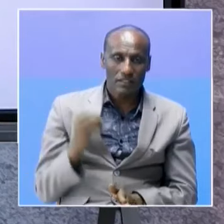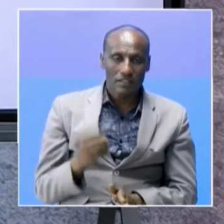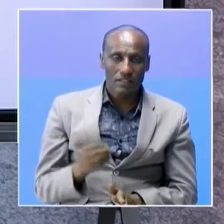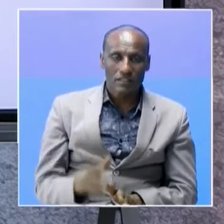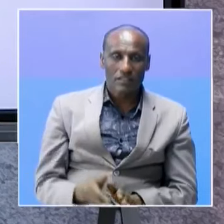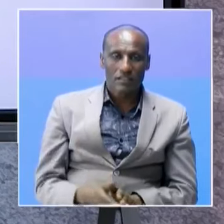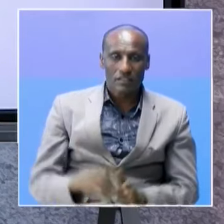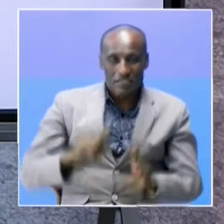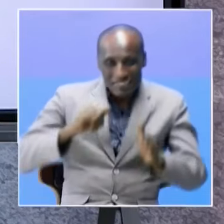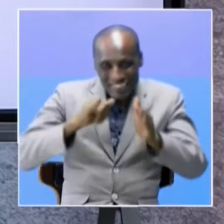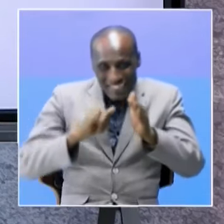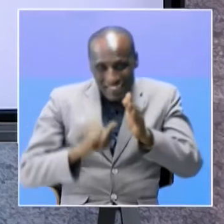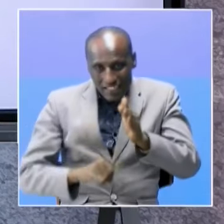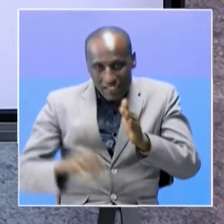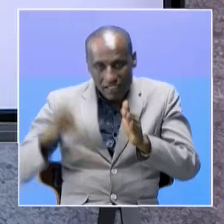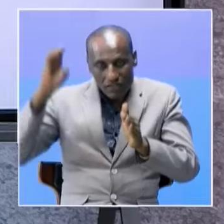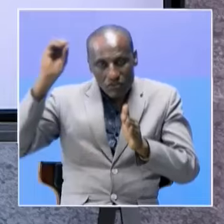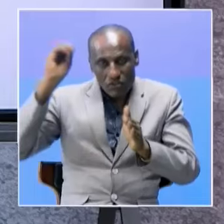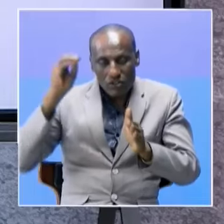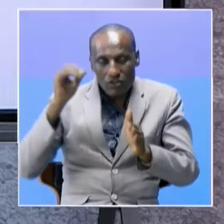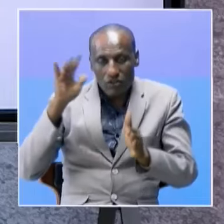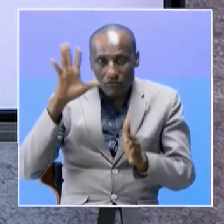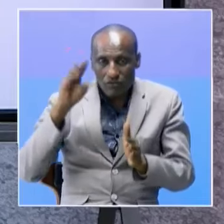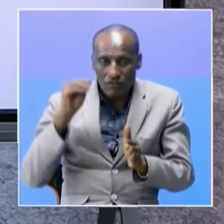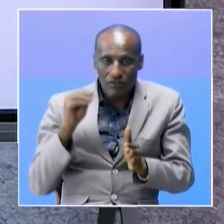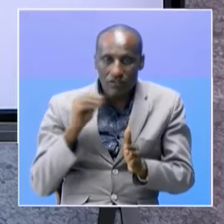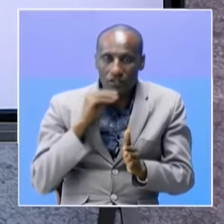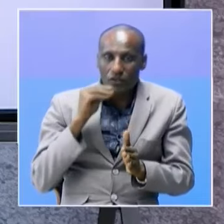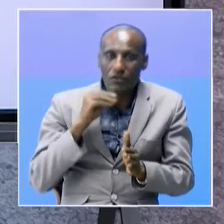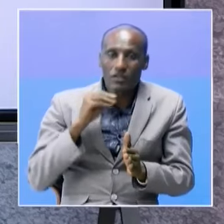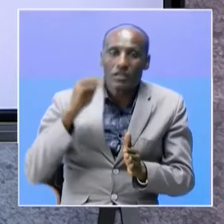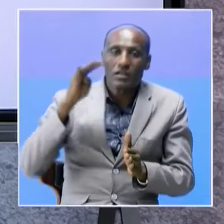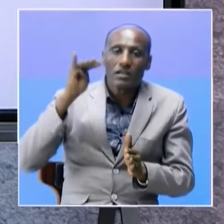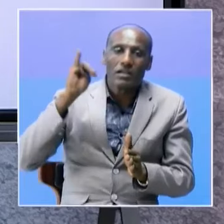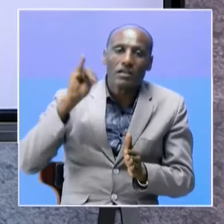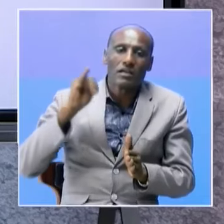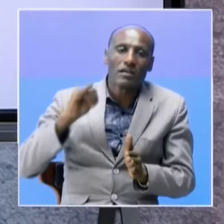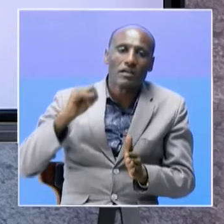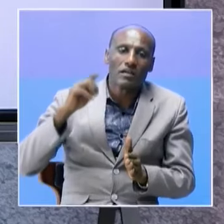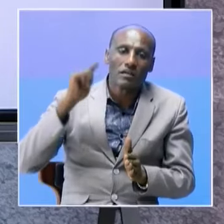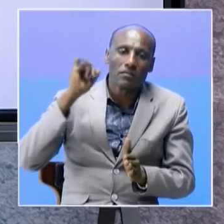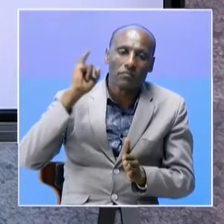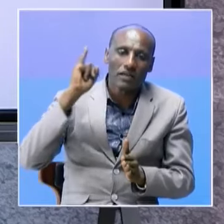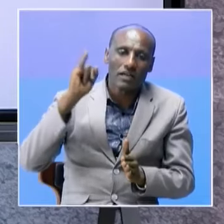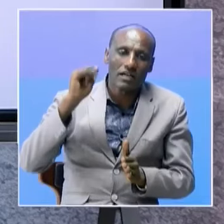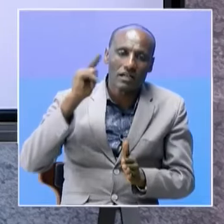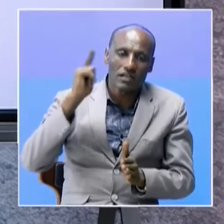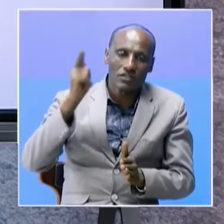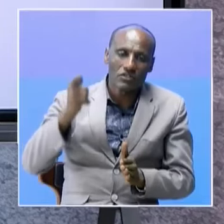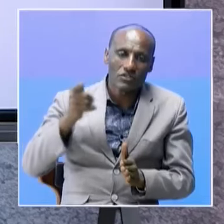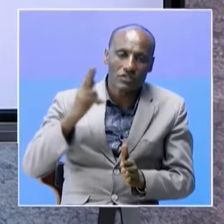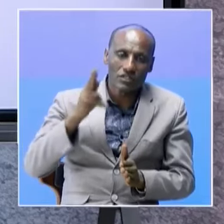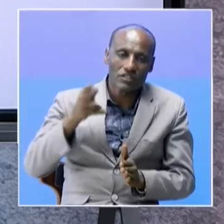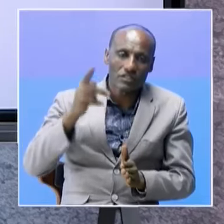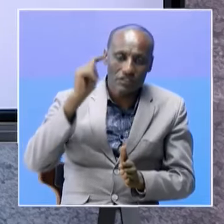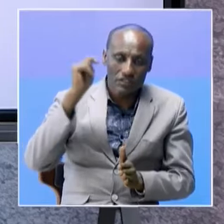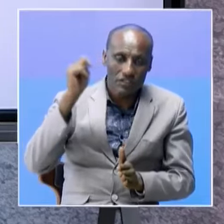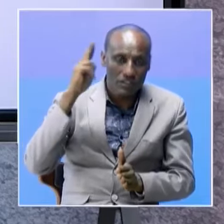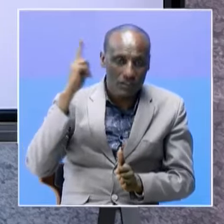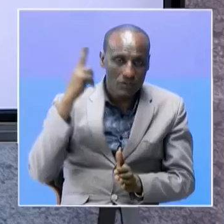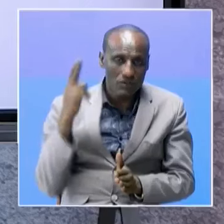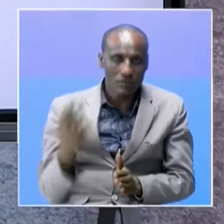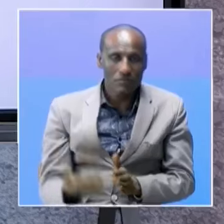is less than 40 or 50, use might. And for something which is general but